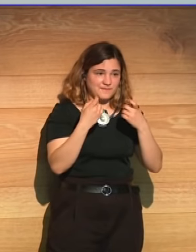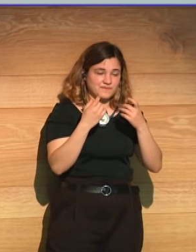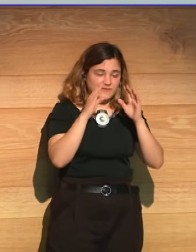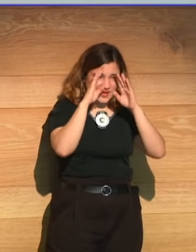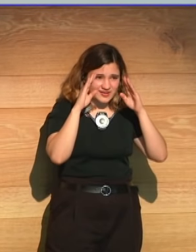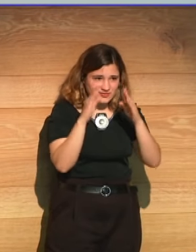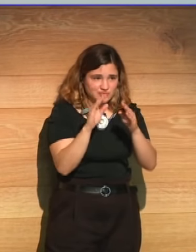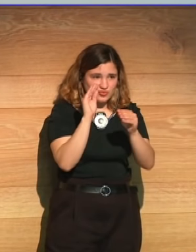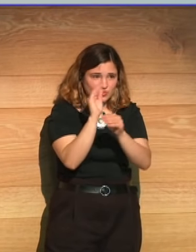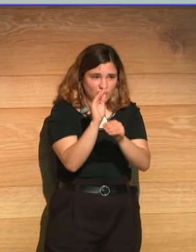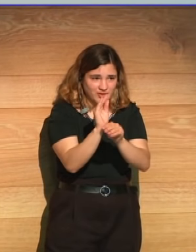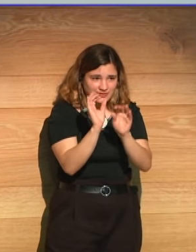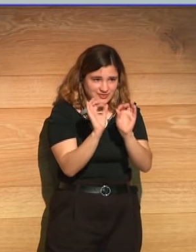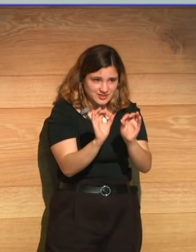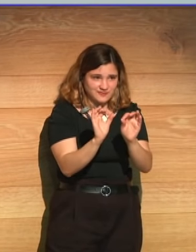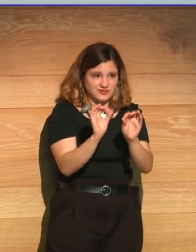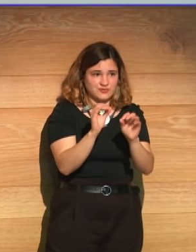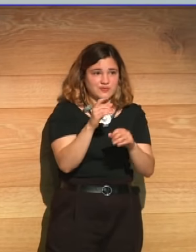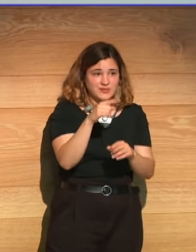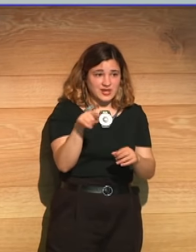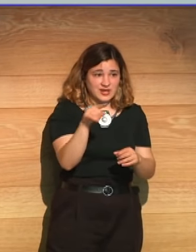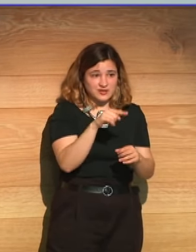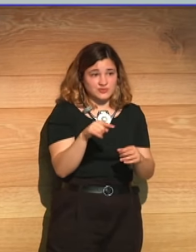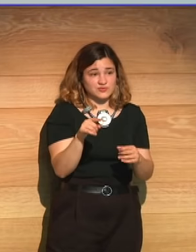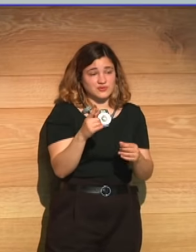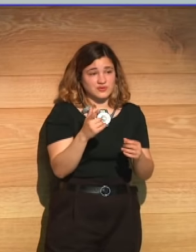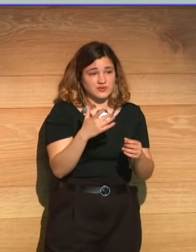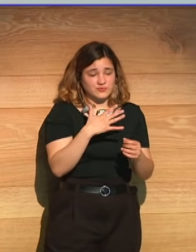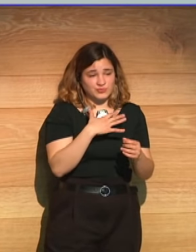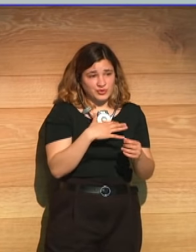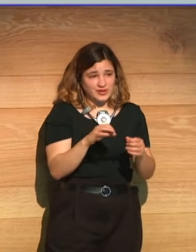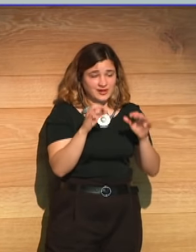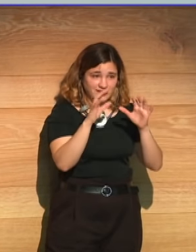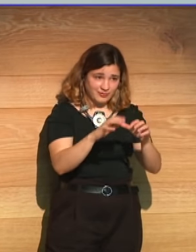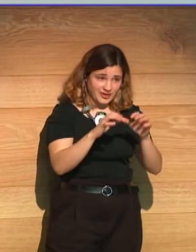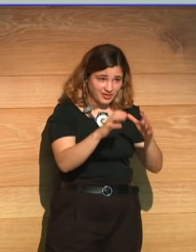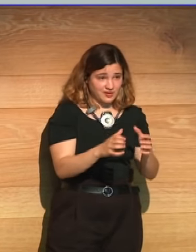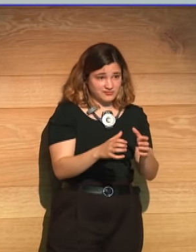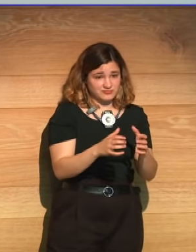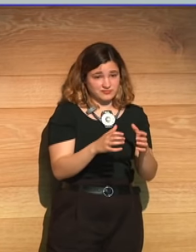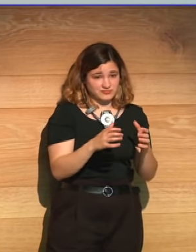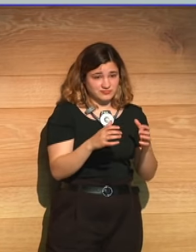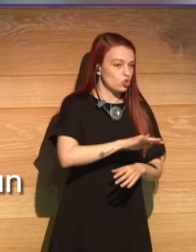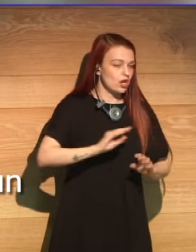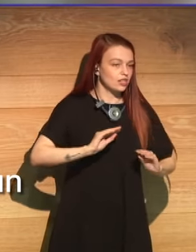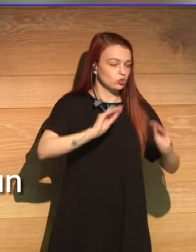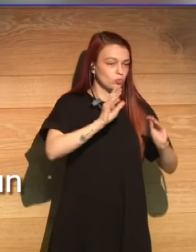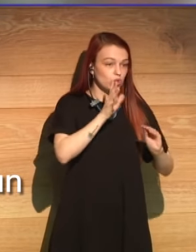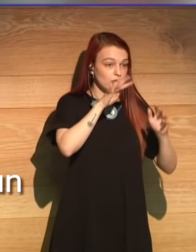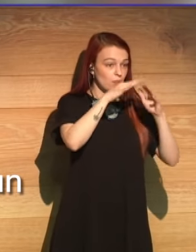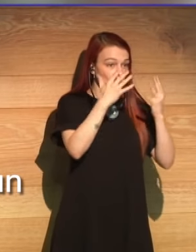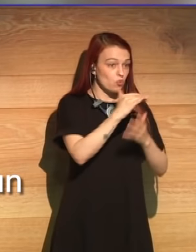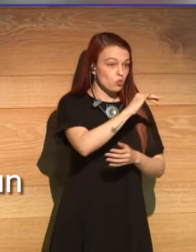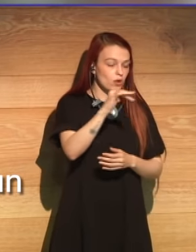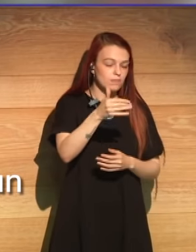un cuidado específico para superar y para poder aprender a pesar de estos traumas. I've always